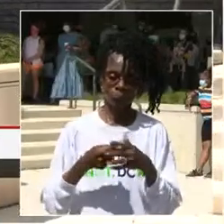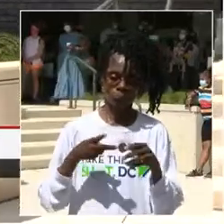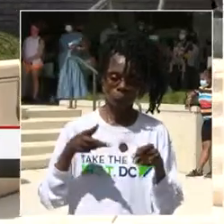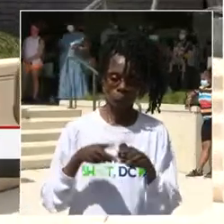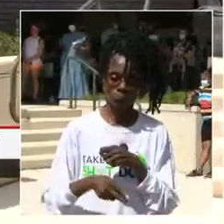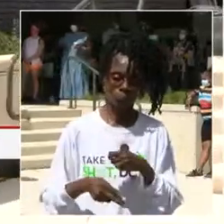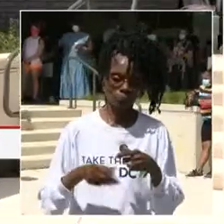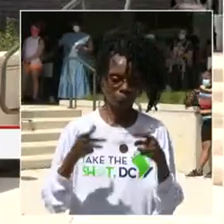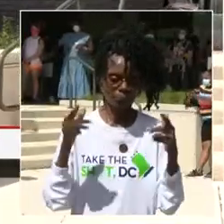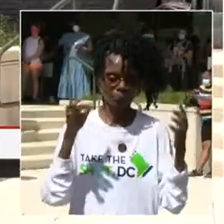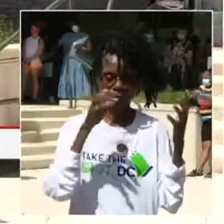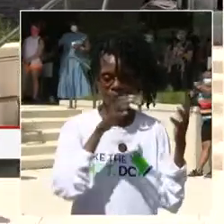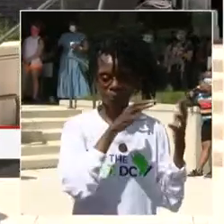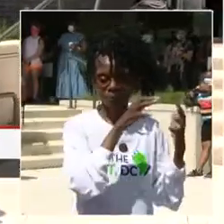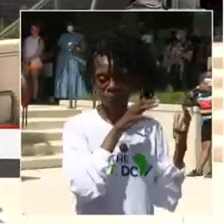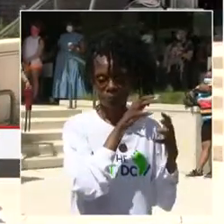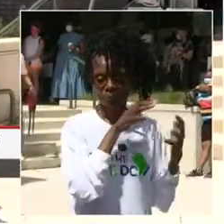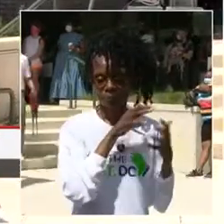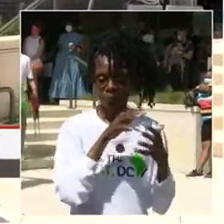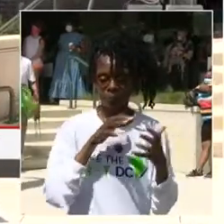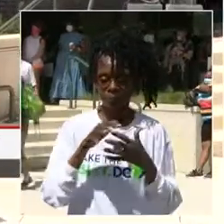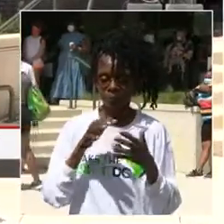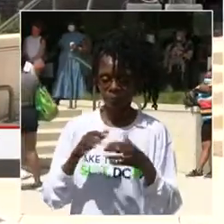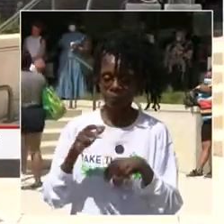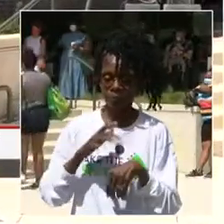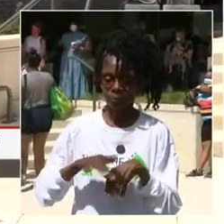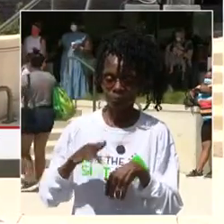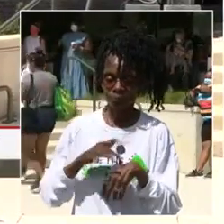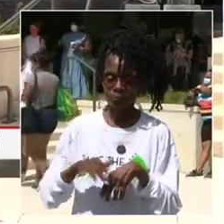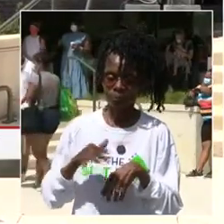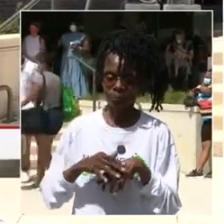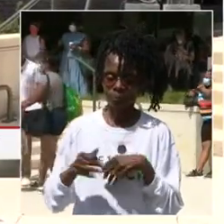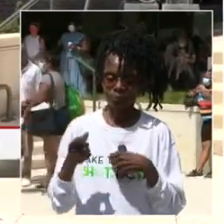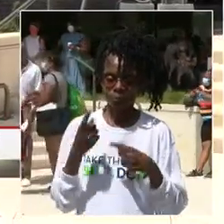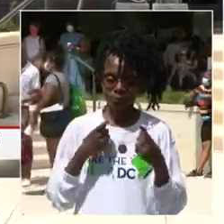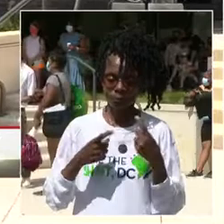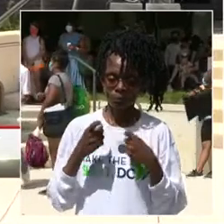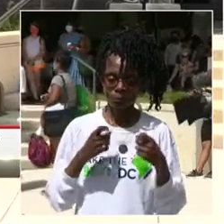I'll make myself available for some questions after that. Okay? All right, let's do it.